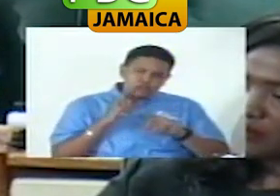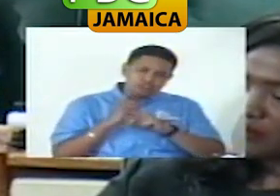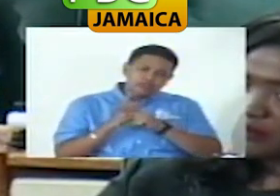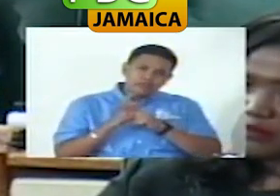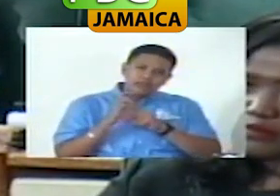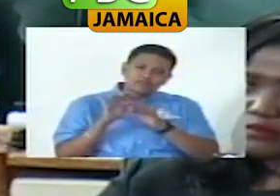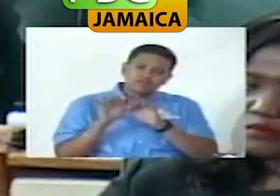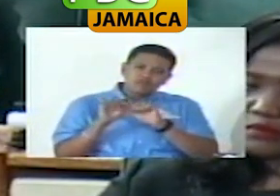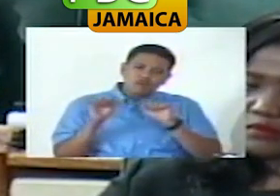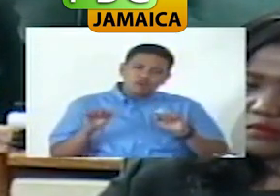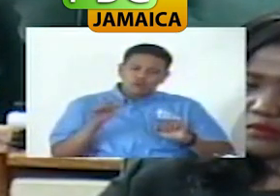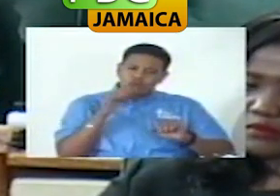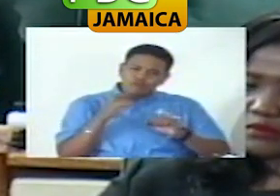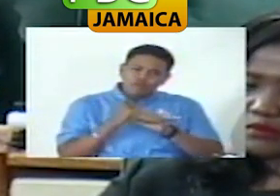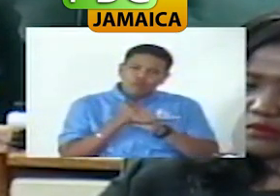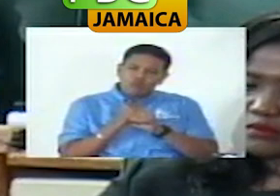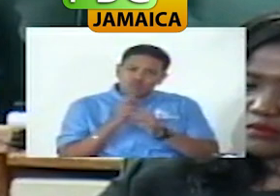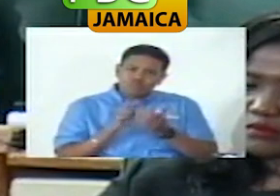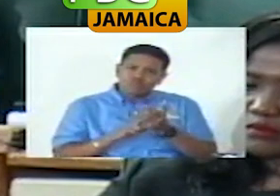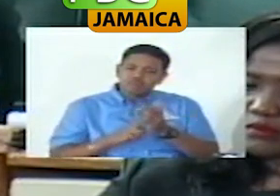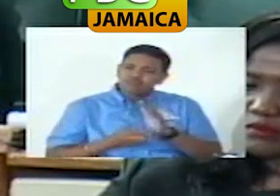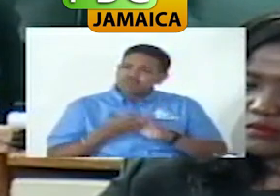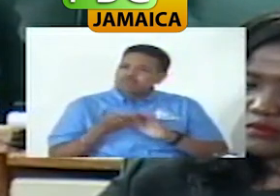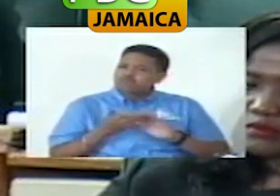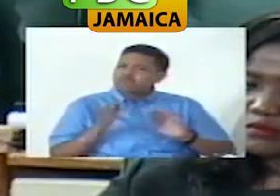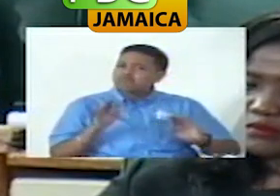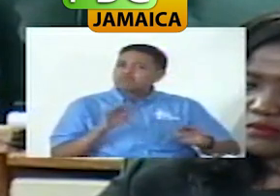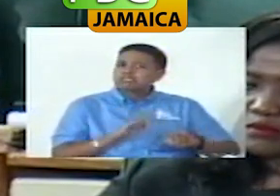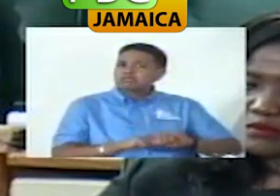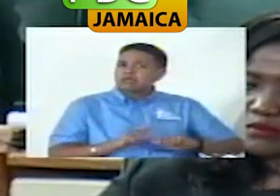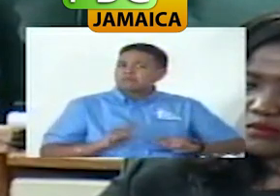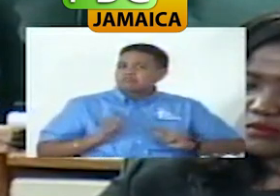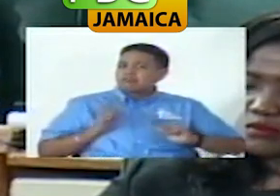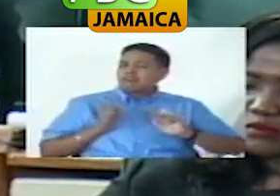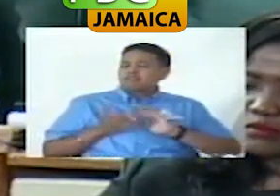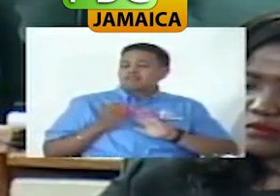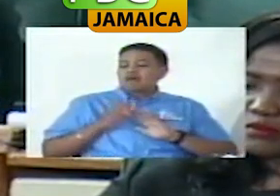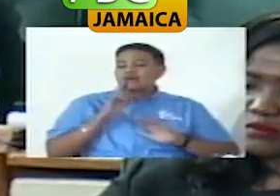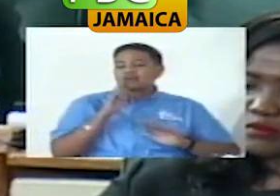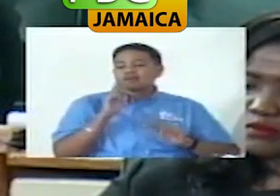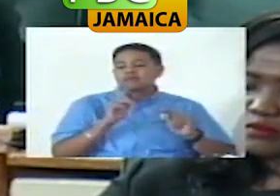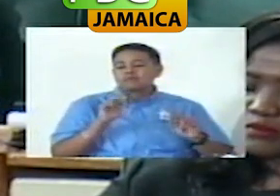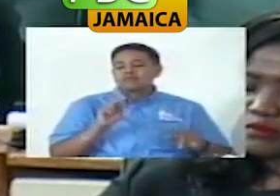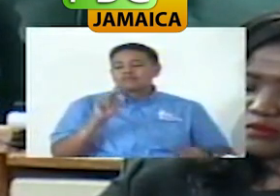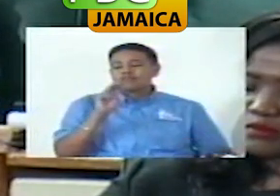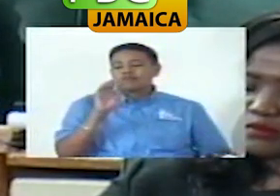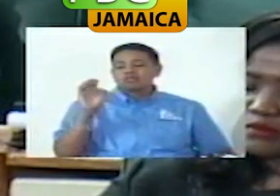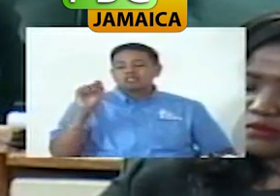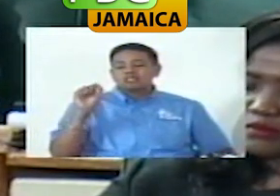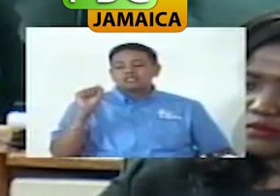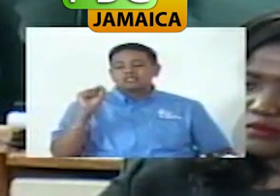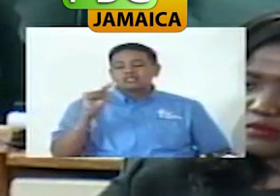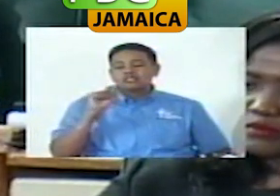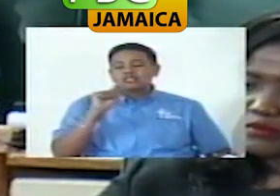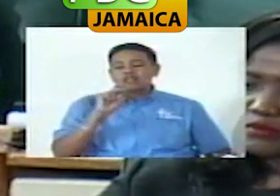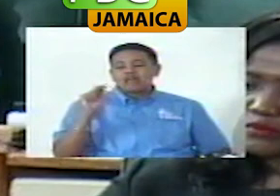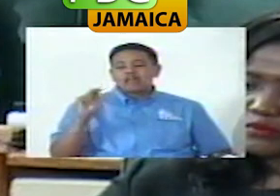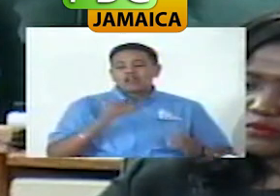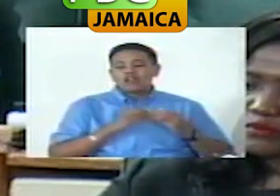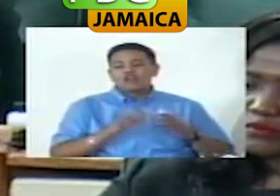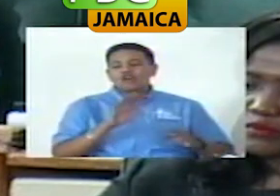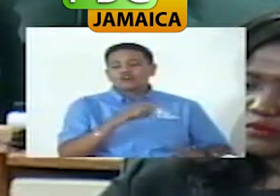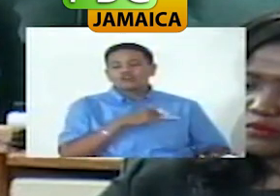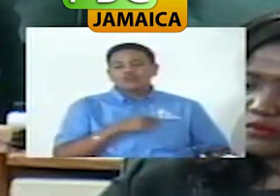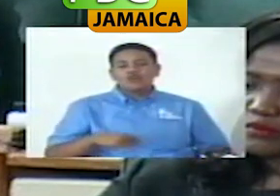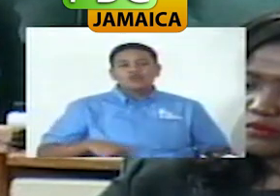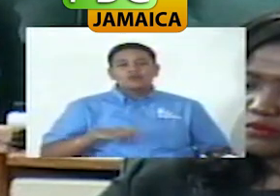fought an excellent fight. And the people of Northeast St. Anne have lost their queen and